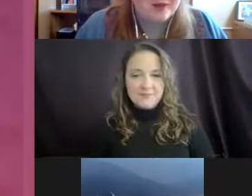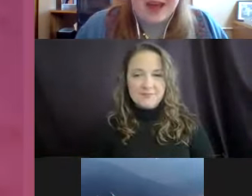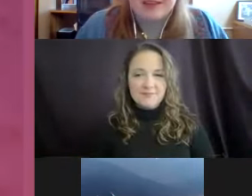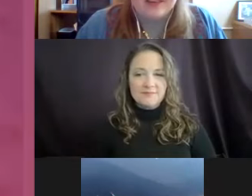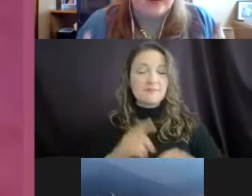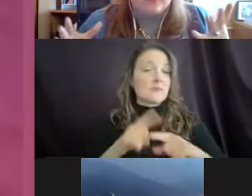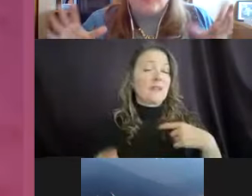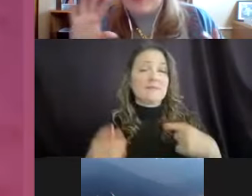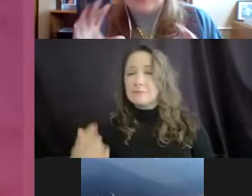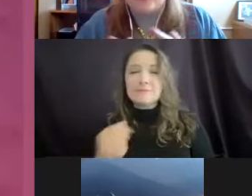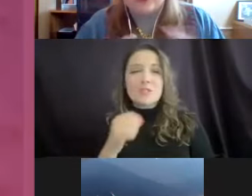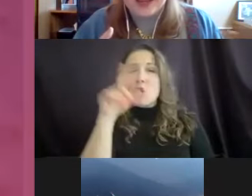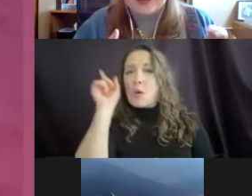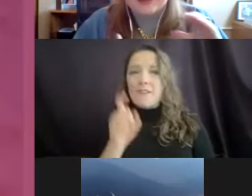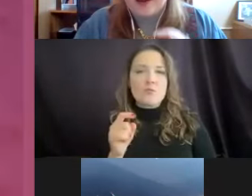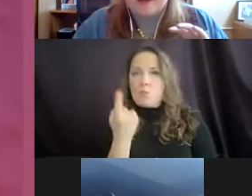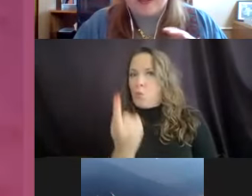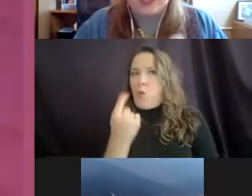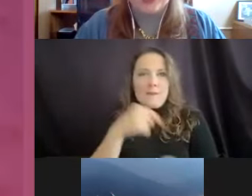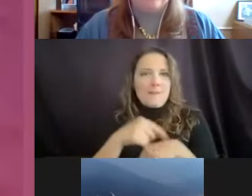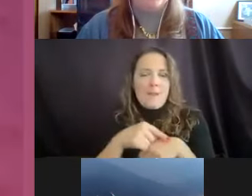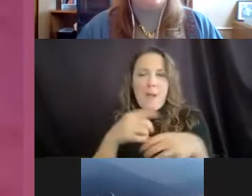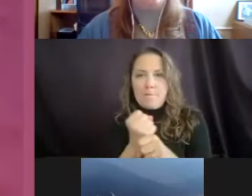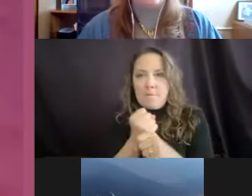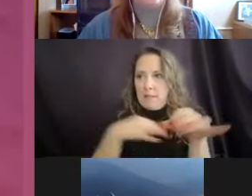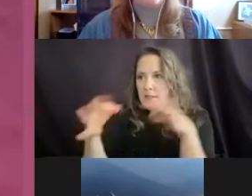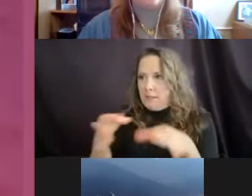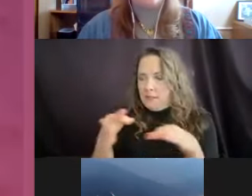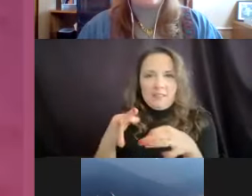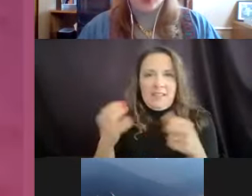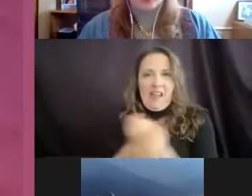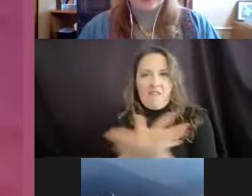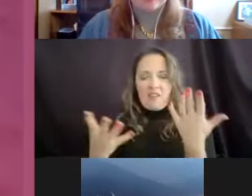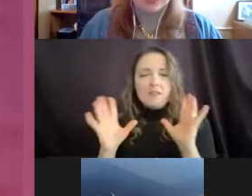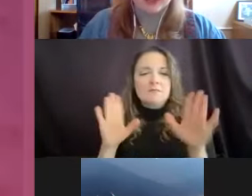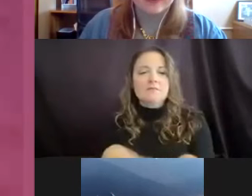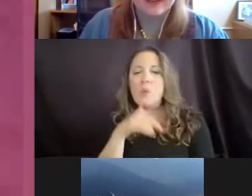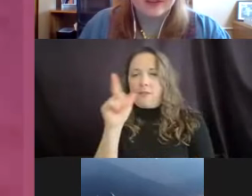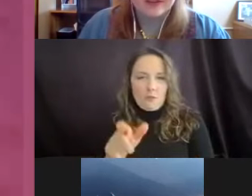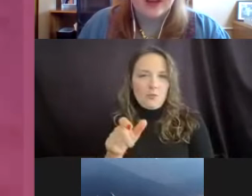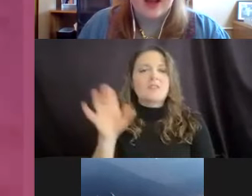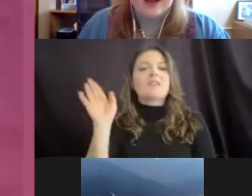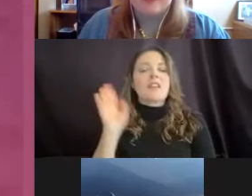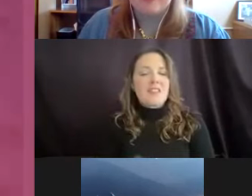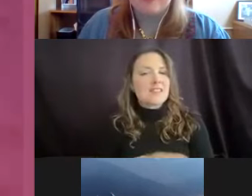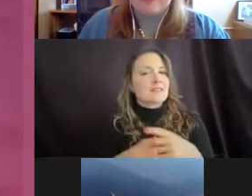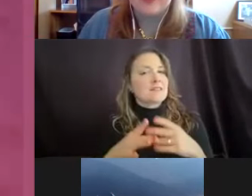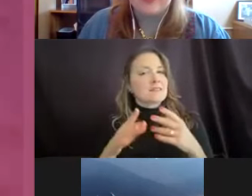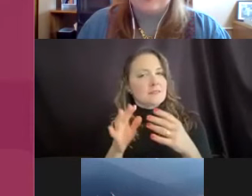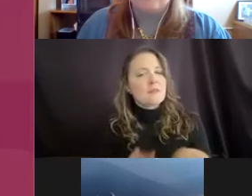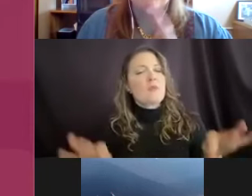right and packed into one super tight conversation because we are playing the long game here.